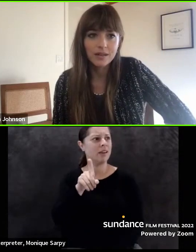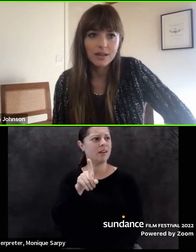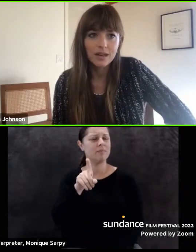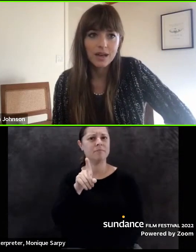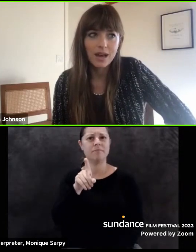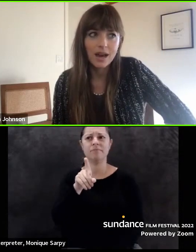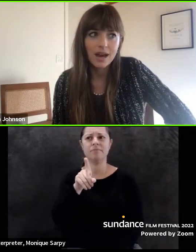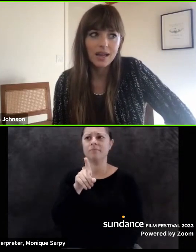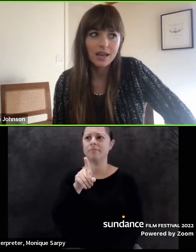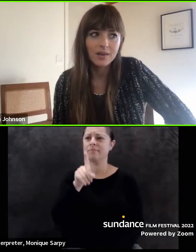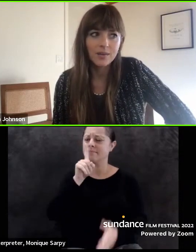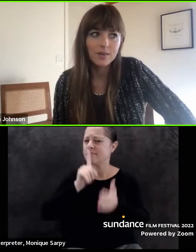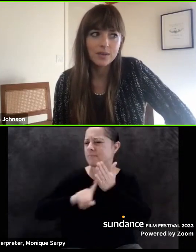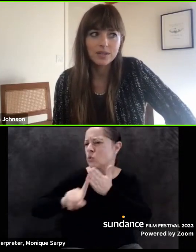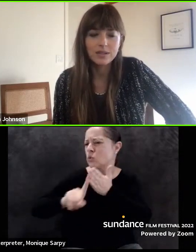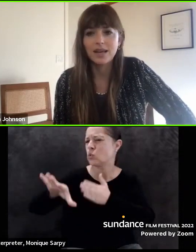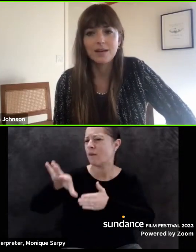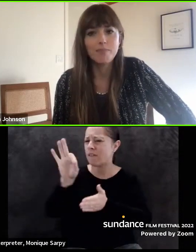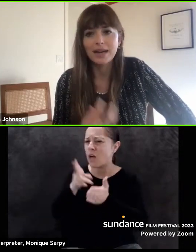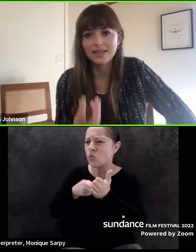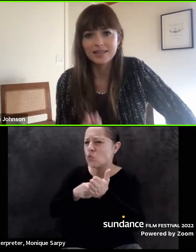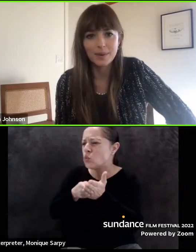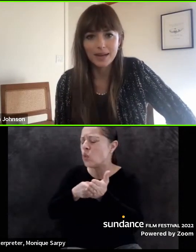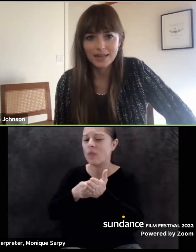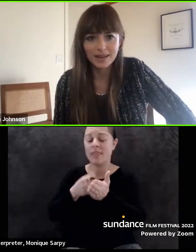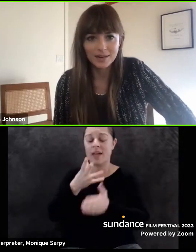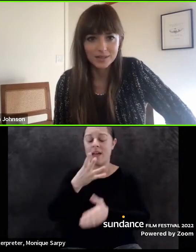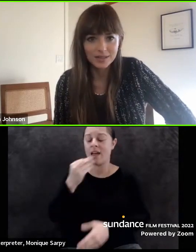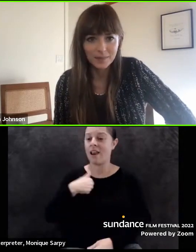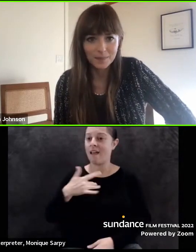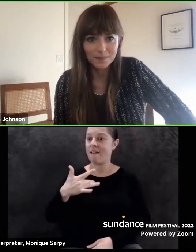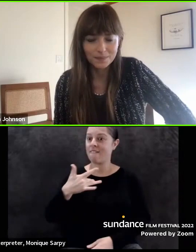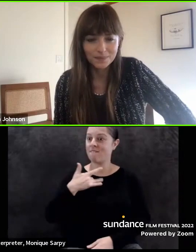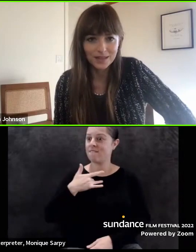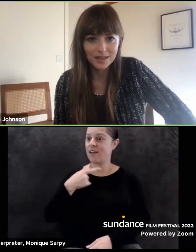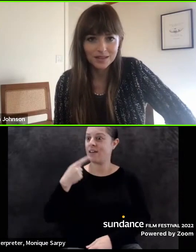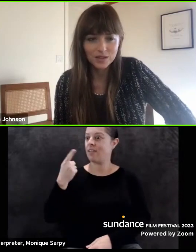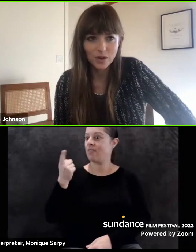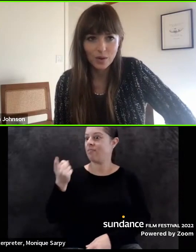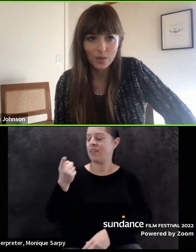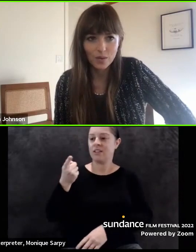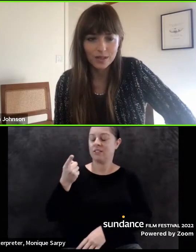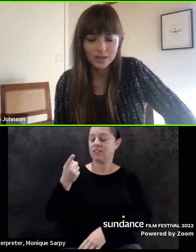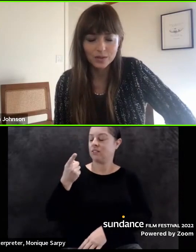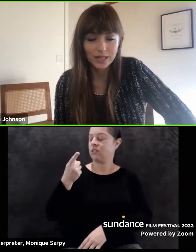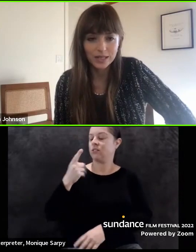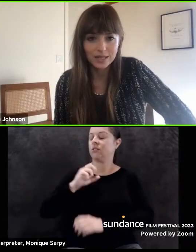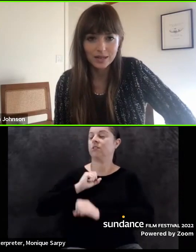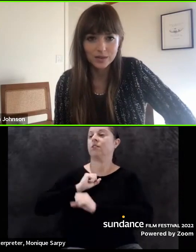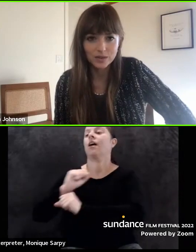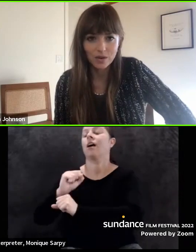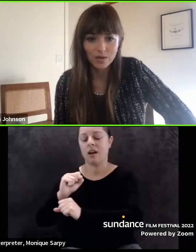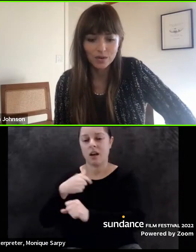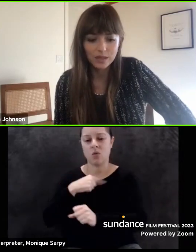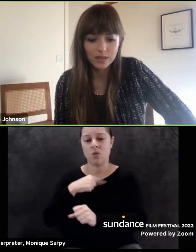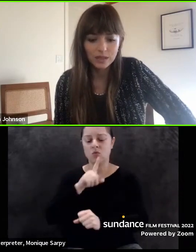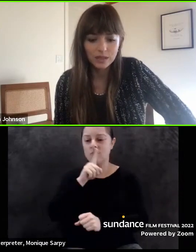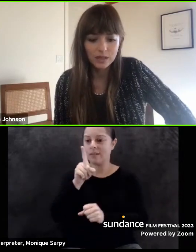and I was like beckoned by it. I was so intrigued, and